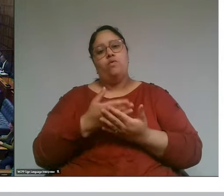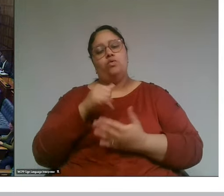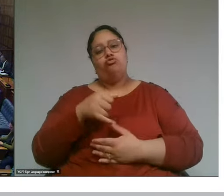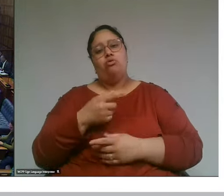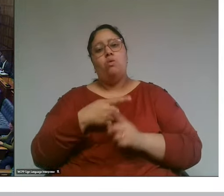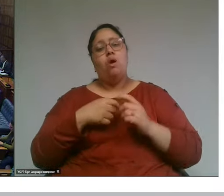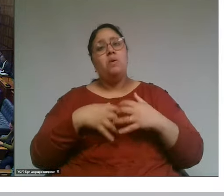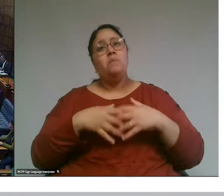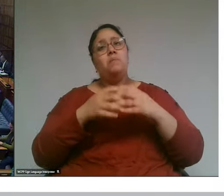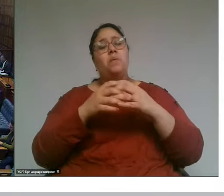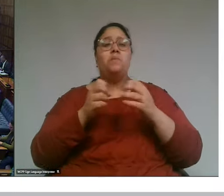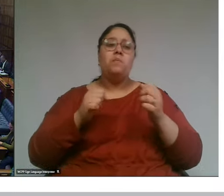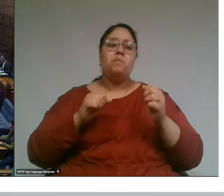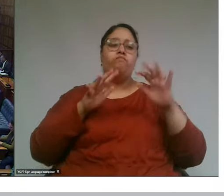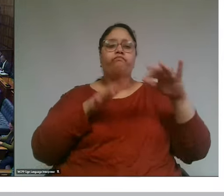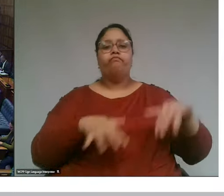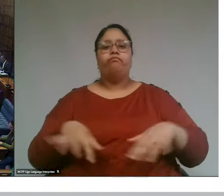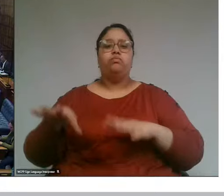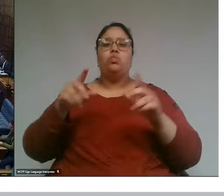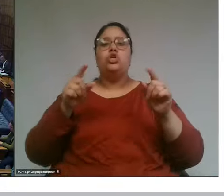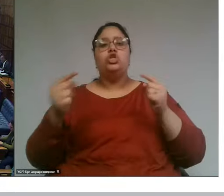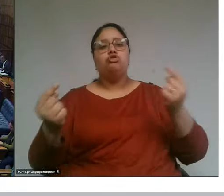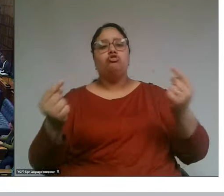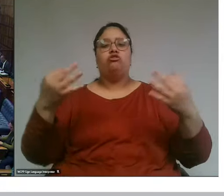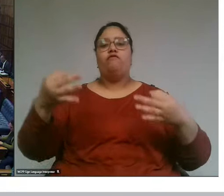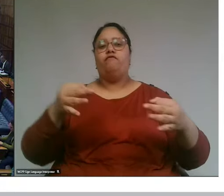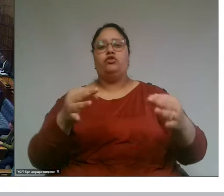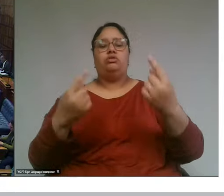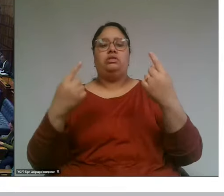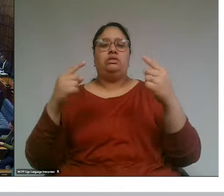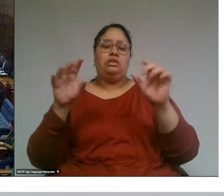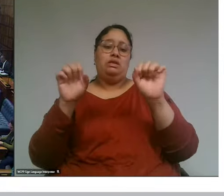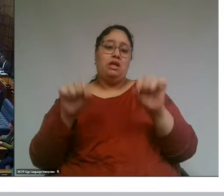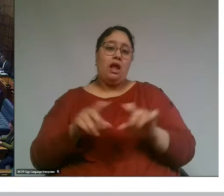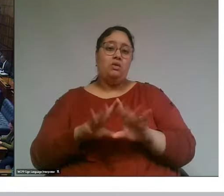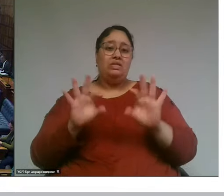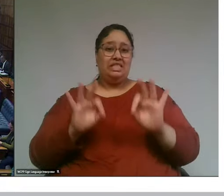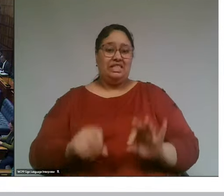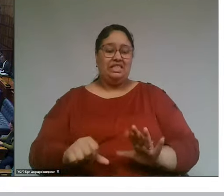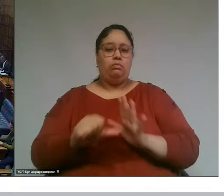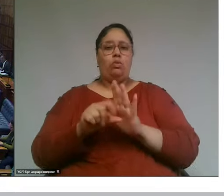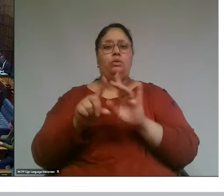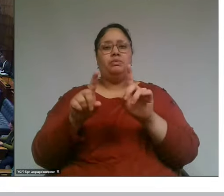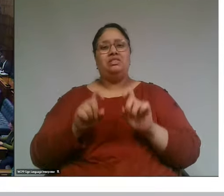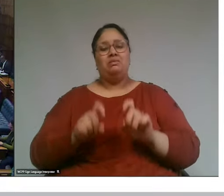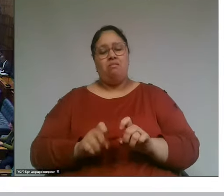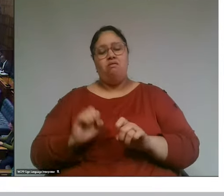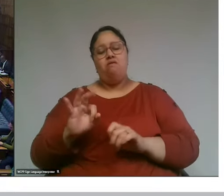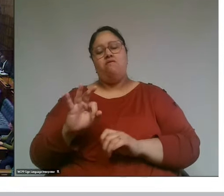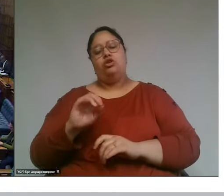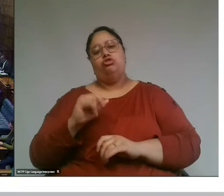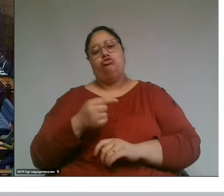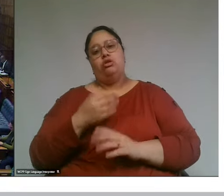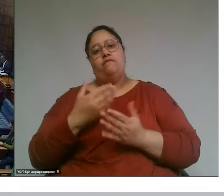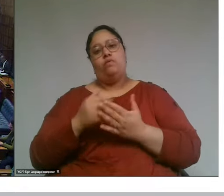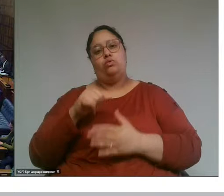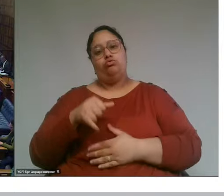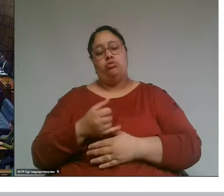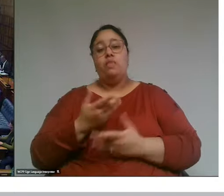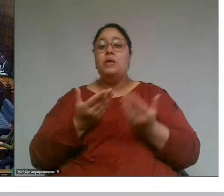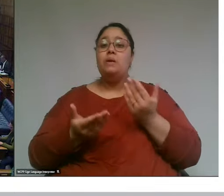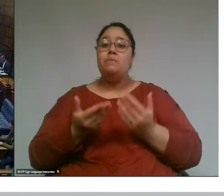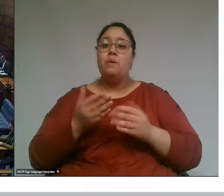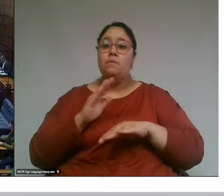an ocean where every fish can succeed and that's really the the key principle of of G forj then maybe